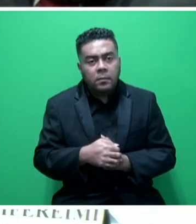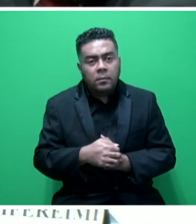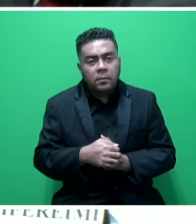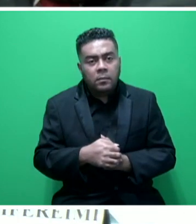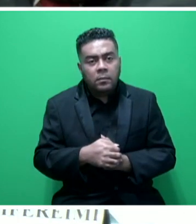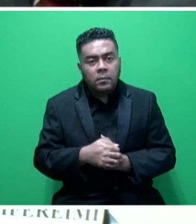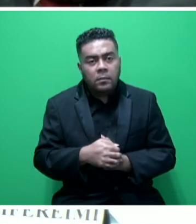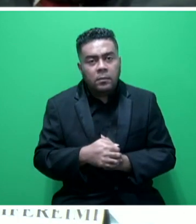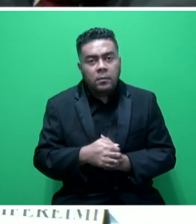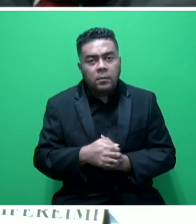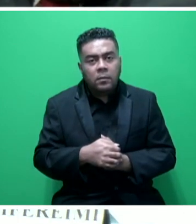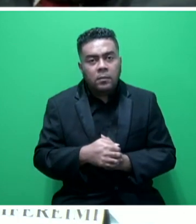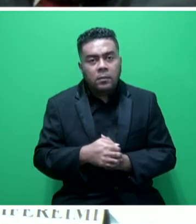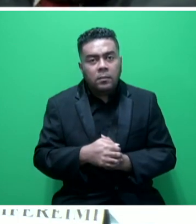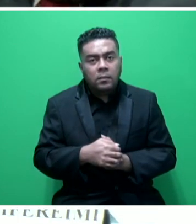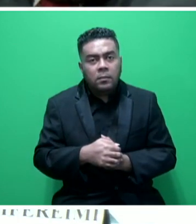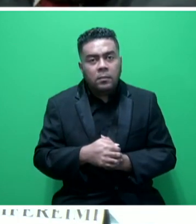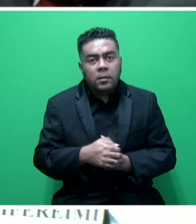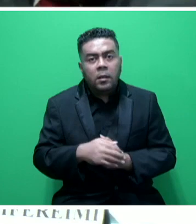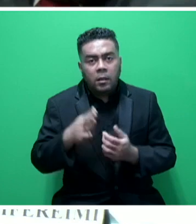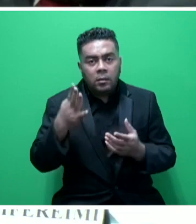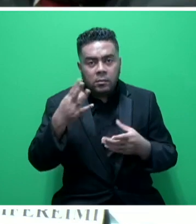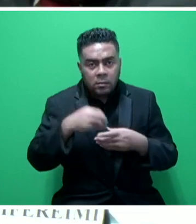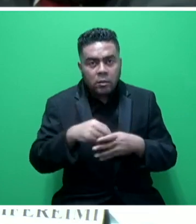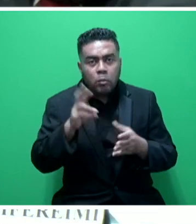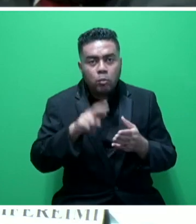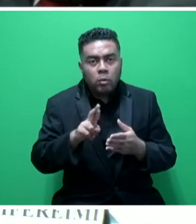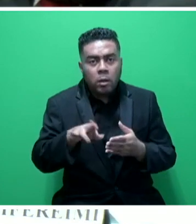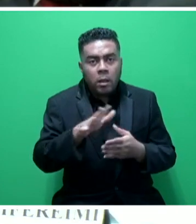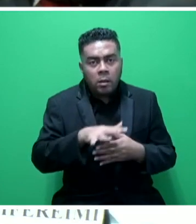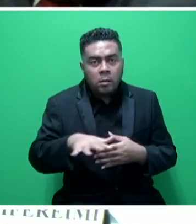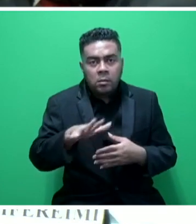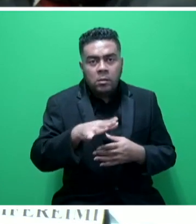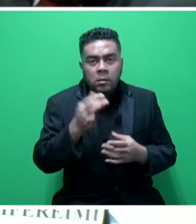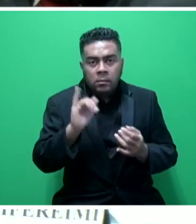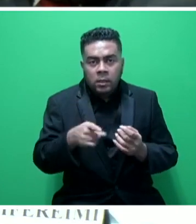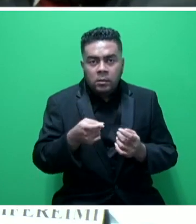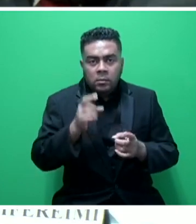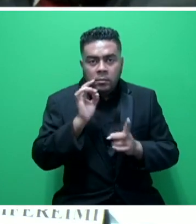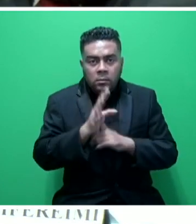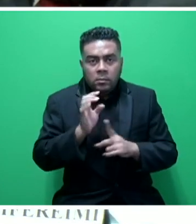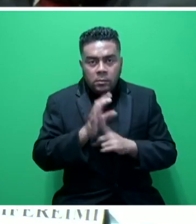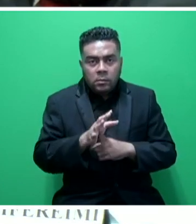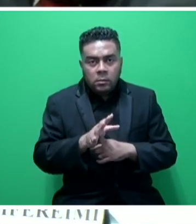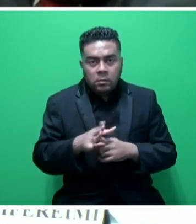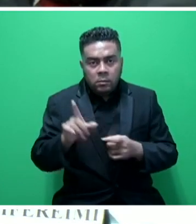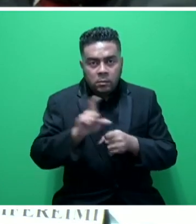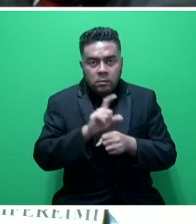geographic regions in Fiji, and of course in the rural areas. But it's important that we create the